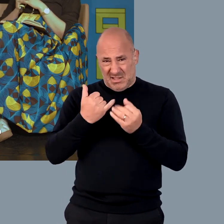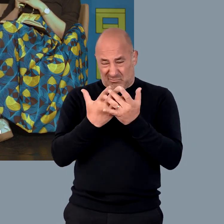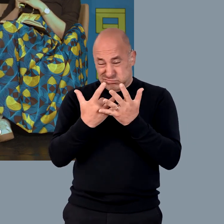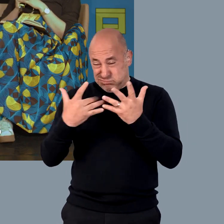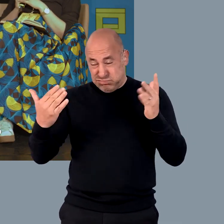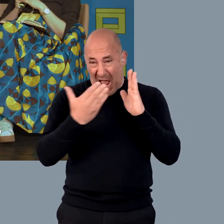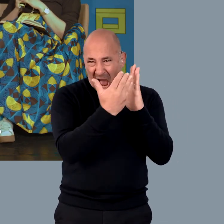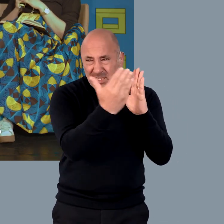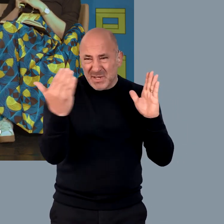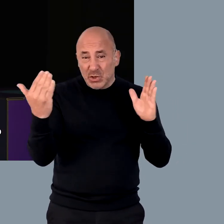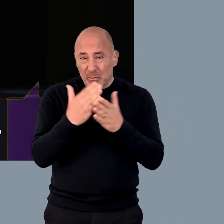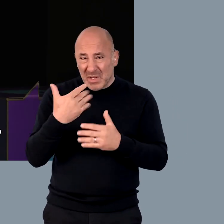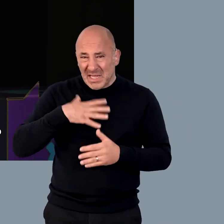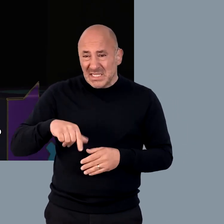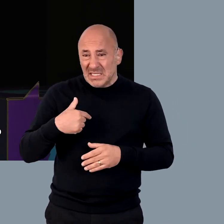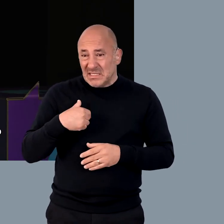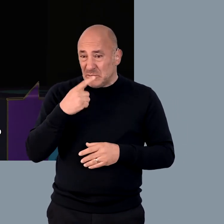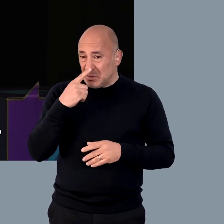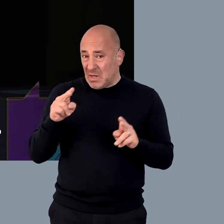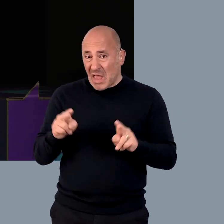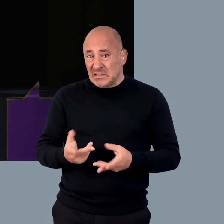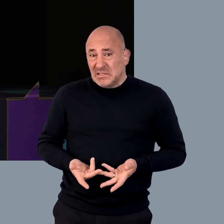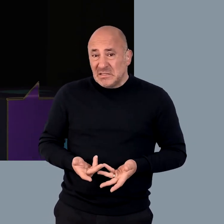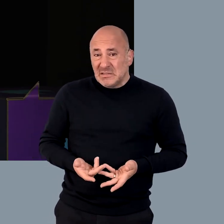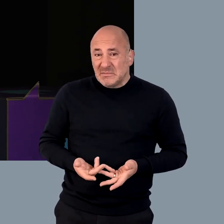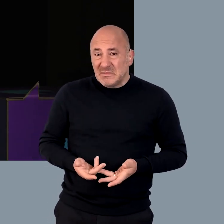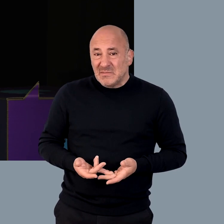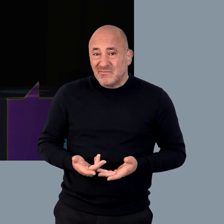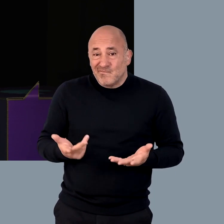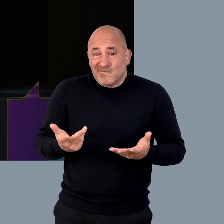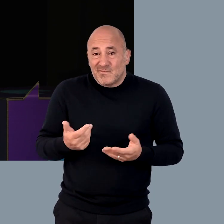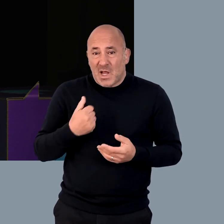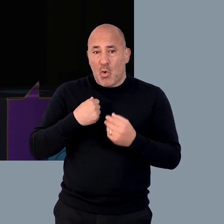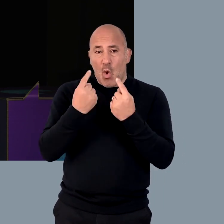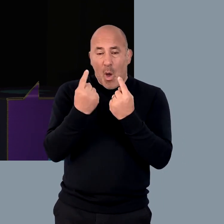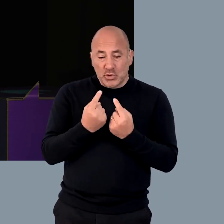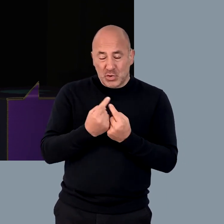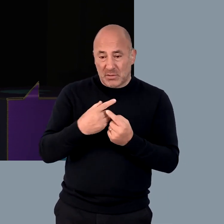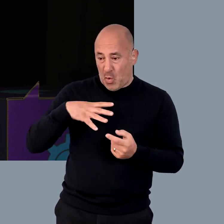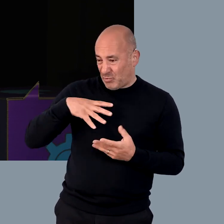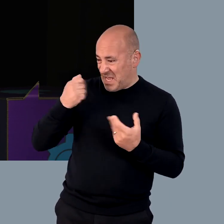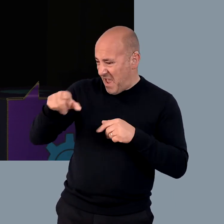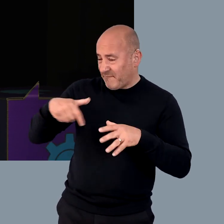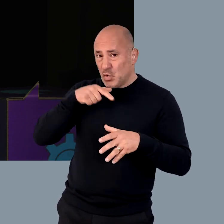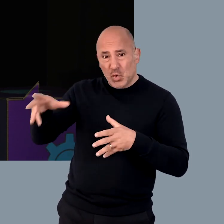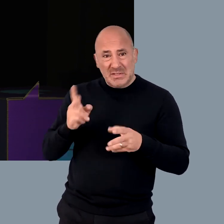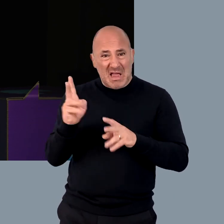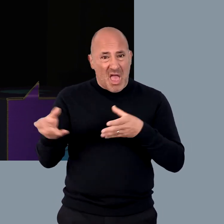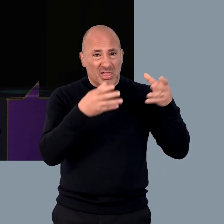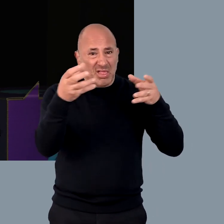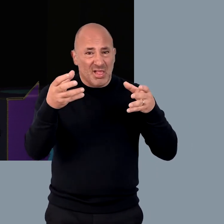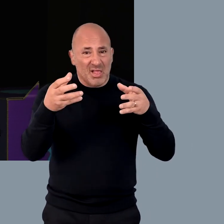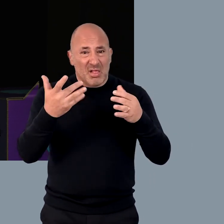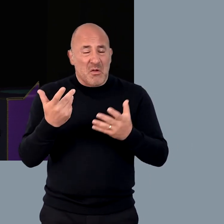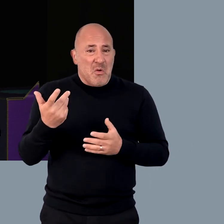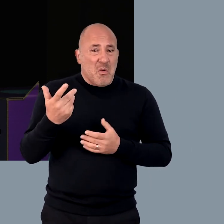museum sector of, do we need to do so many exhibitions? Could we do less? Could we do them using our objects from our existing collection?